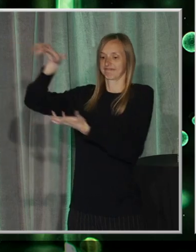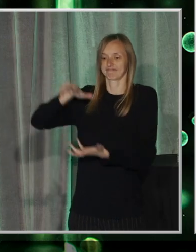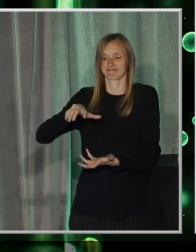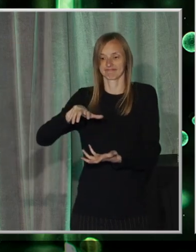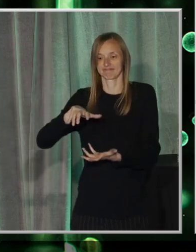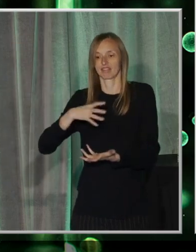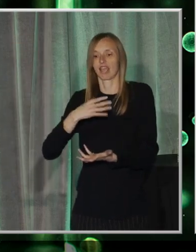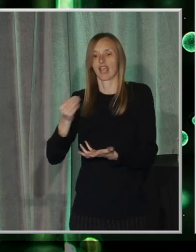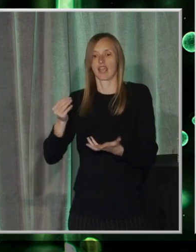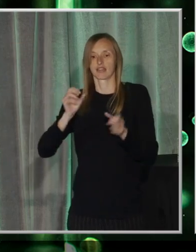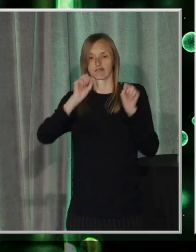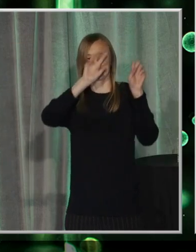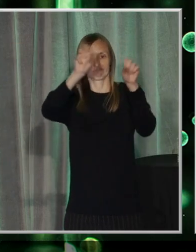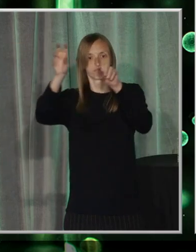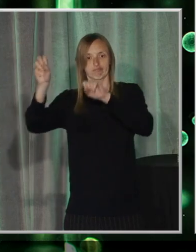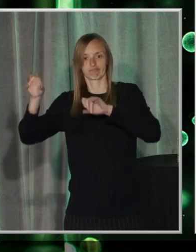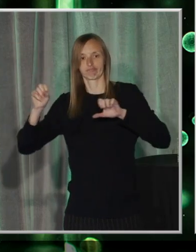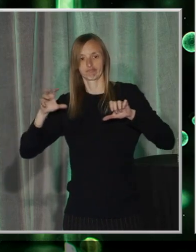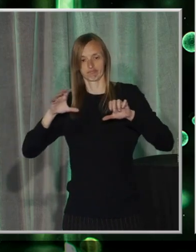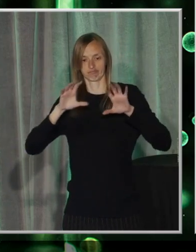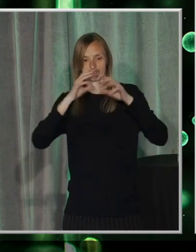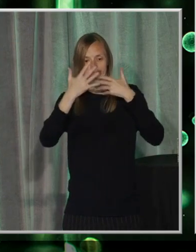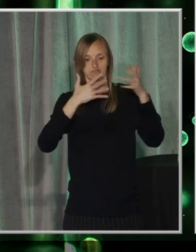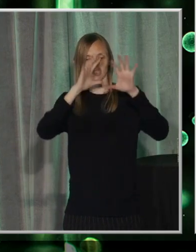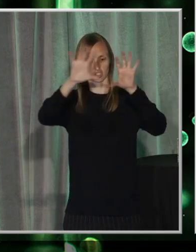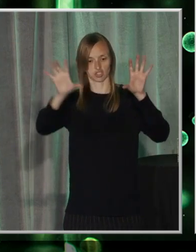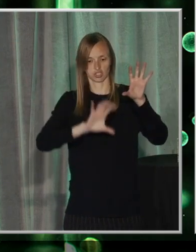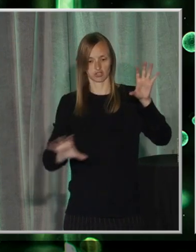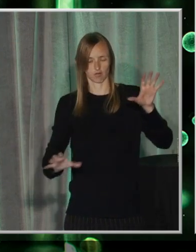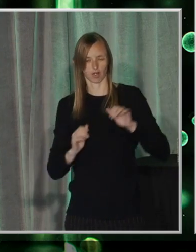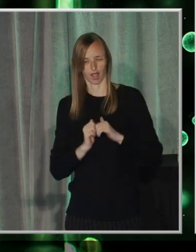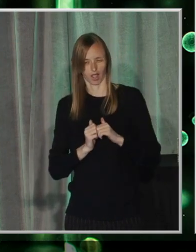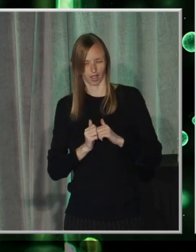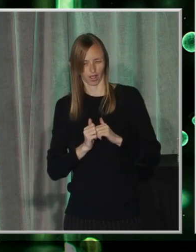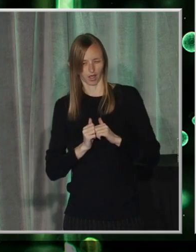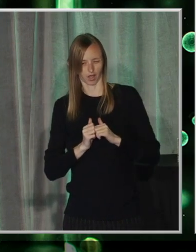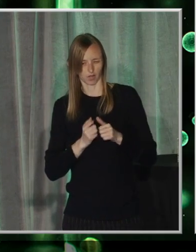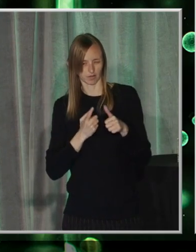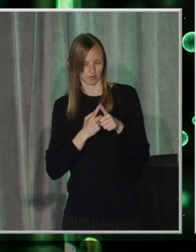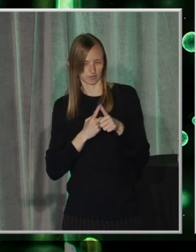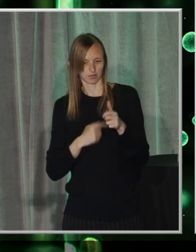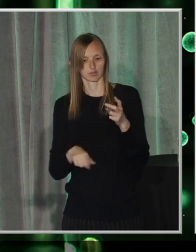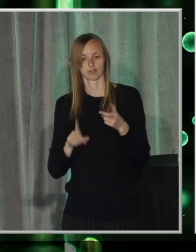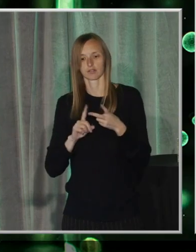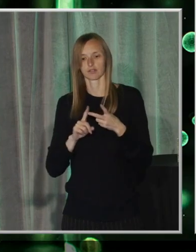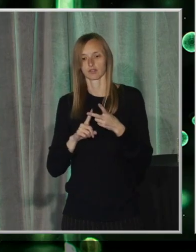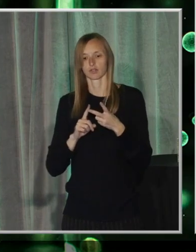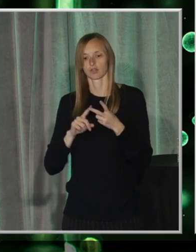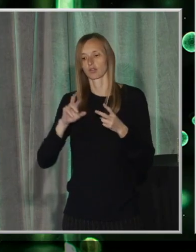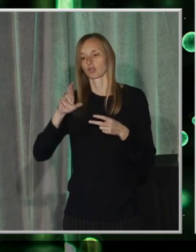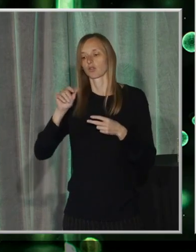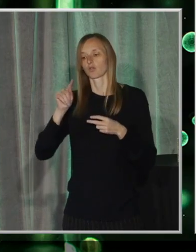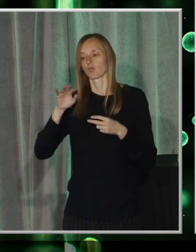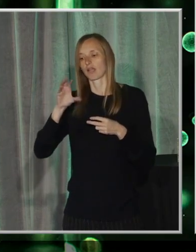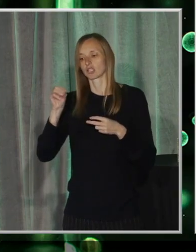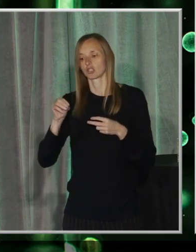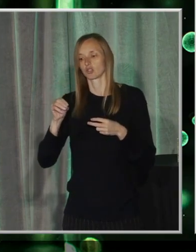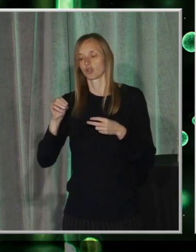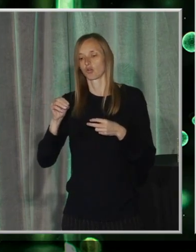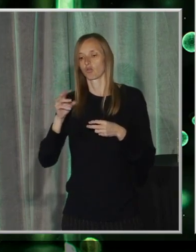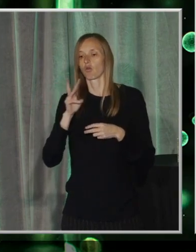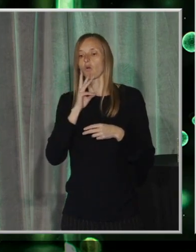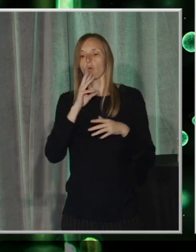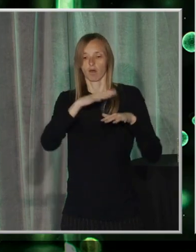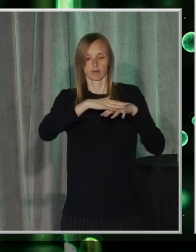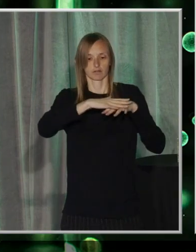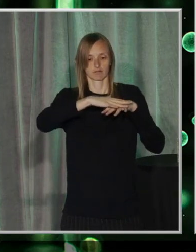the charcoal? That's the first question. And then what is the ratio then of the evaporated versus the amount